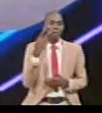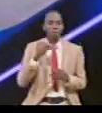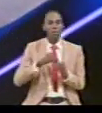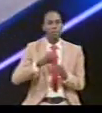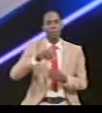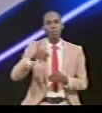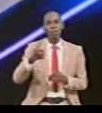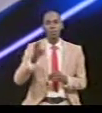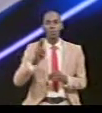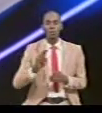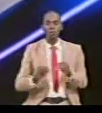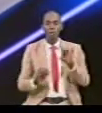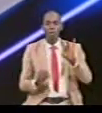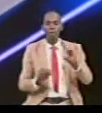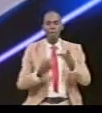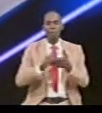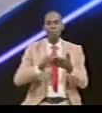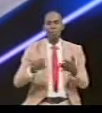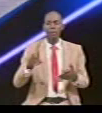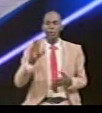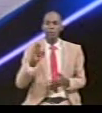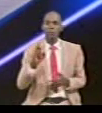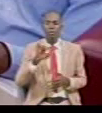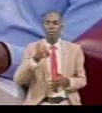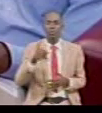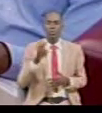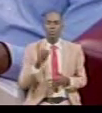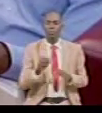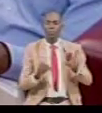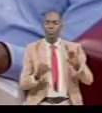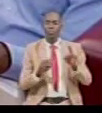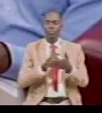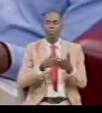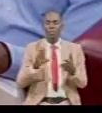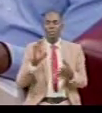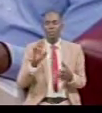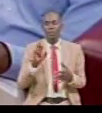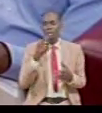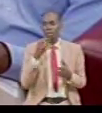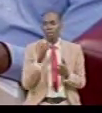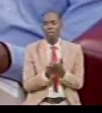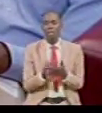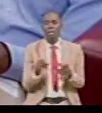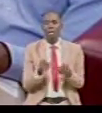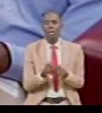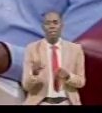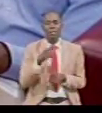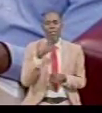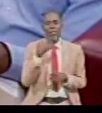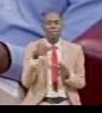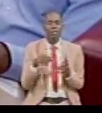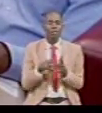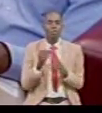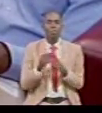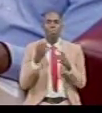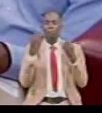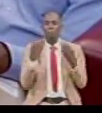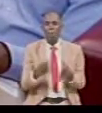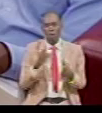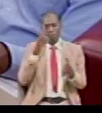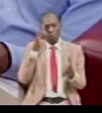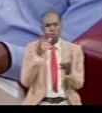8 verse 30, and it says, as he spake these words, many believed on him. In